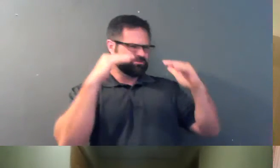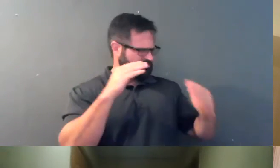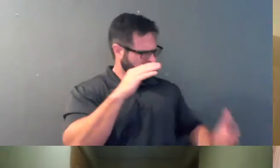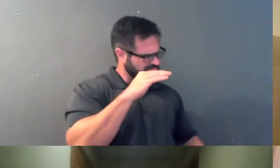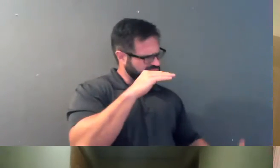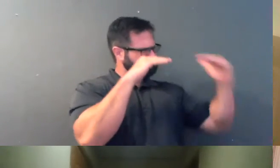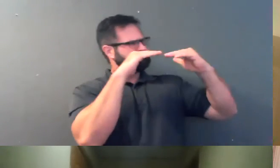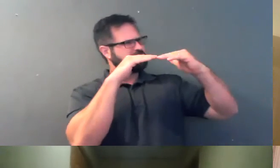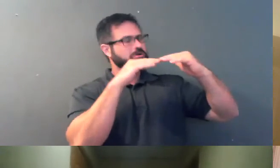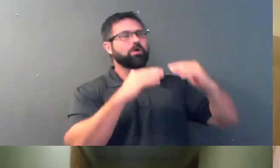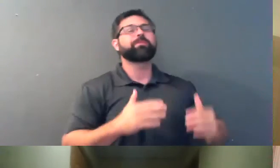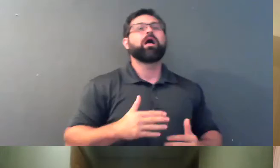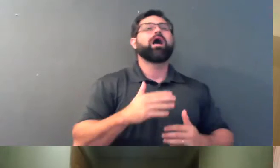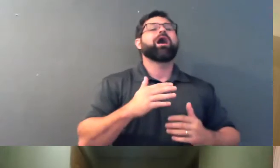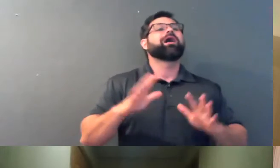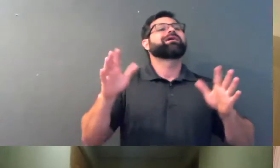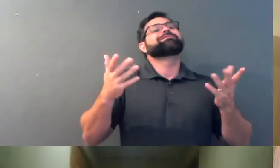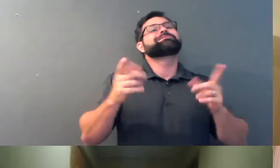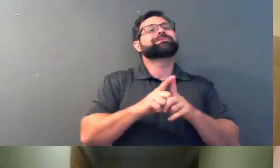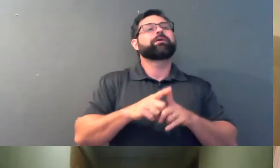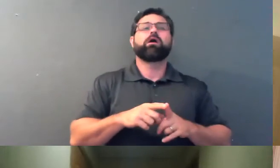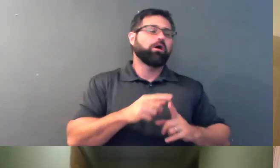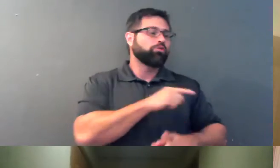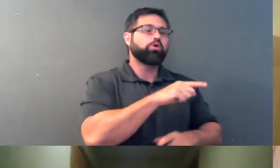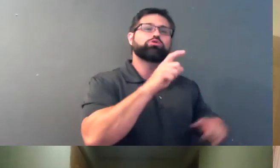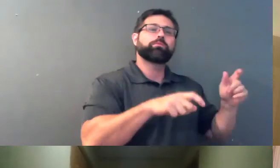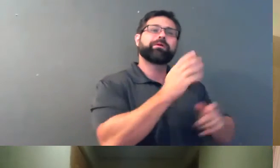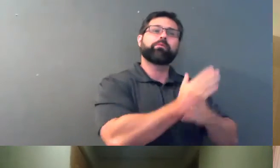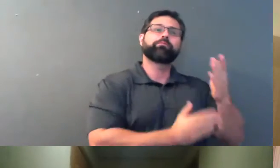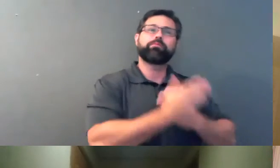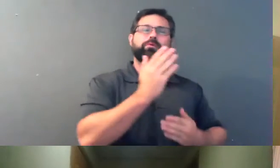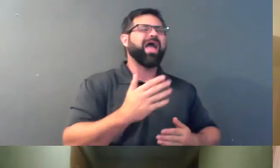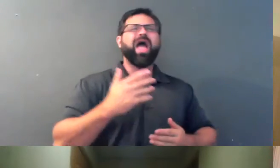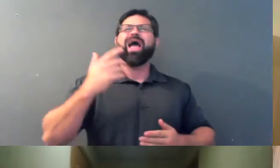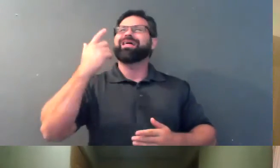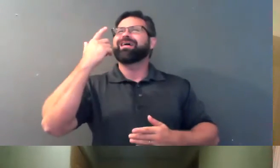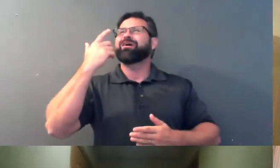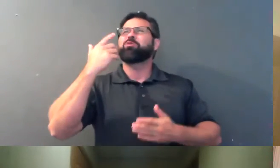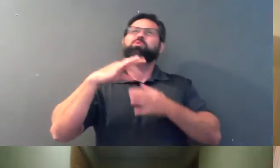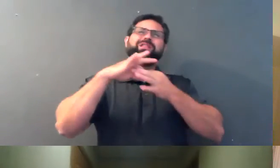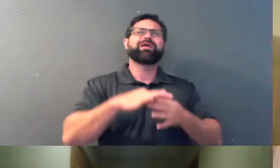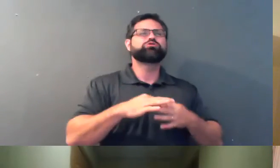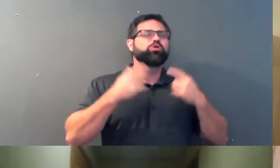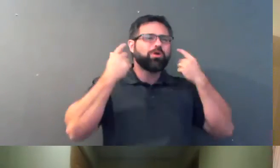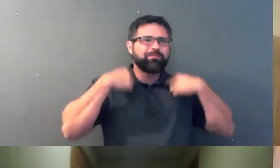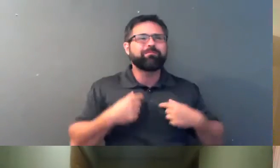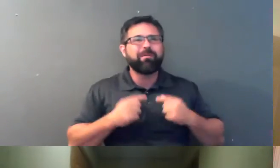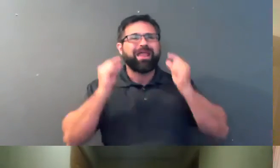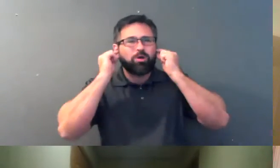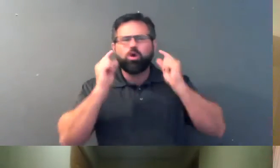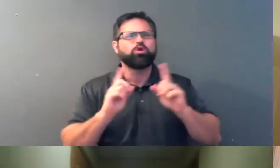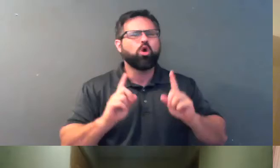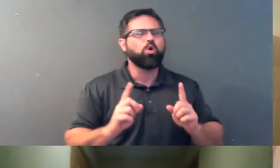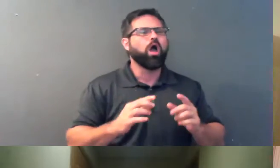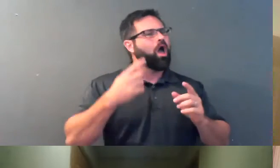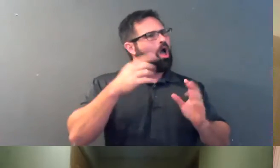least include, non-medical forms of support based in simple human solidarity? the person says, I'm very much